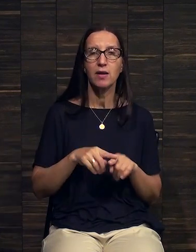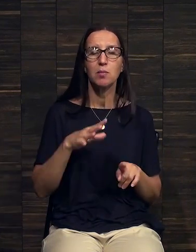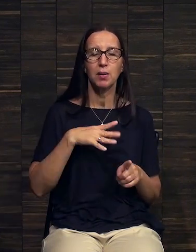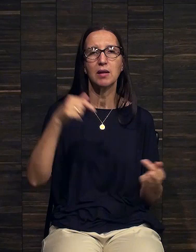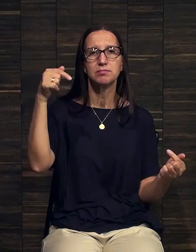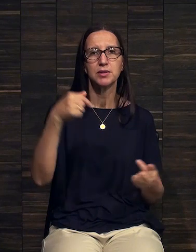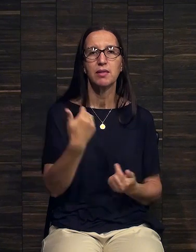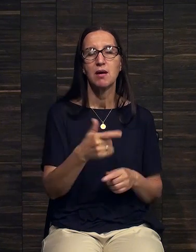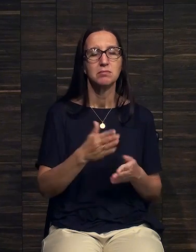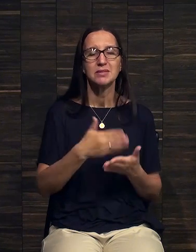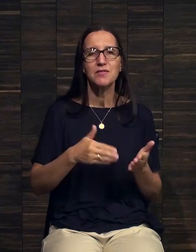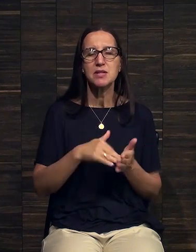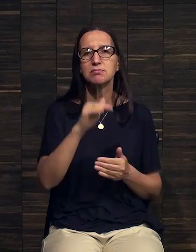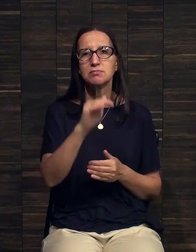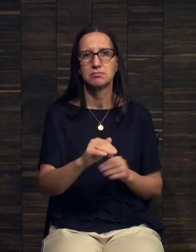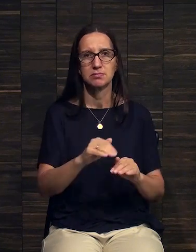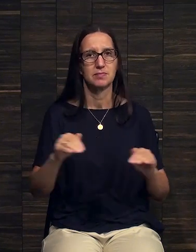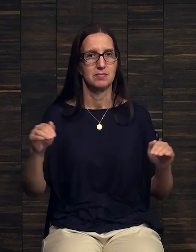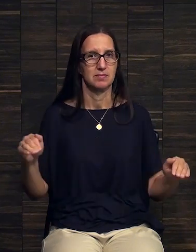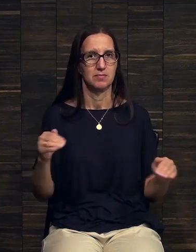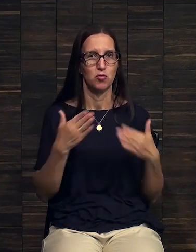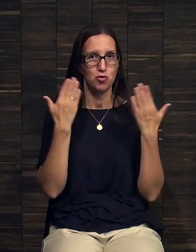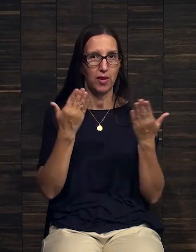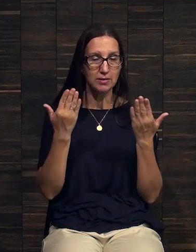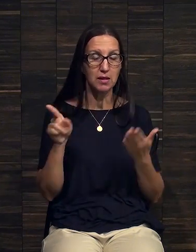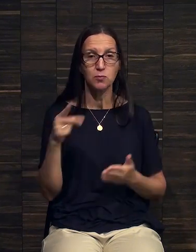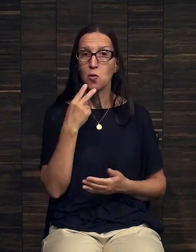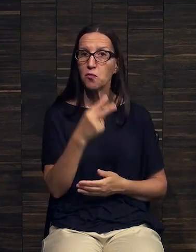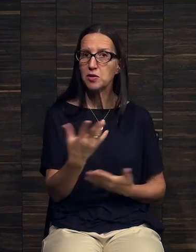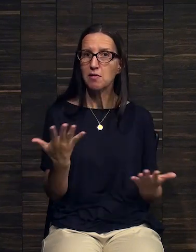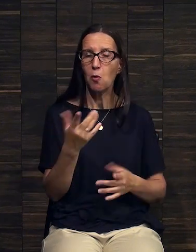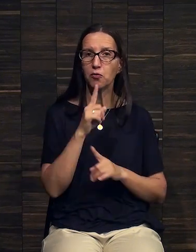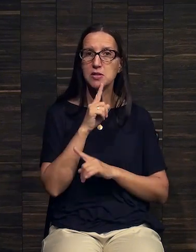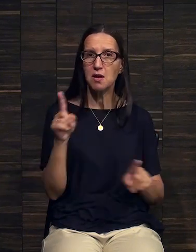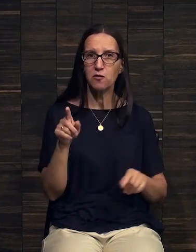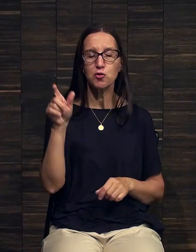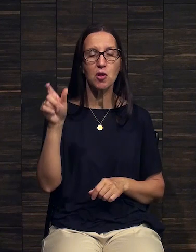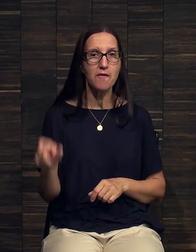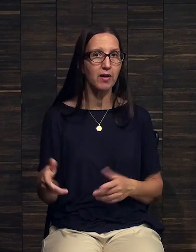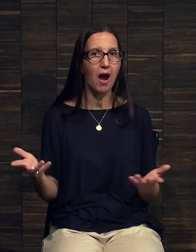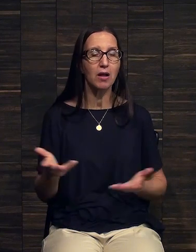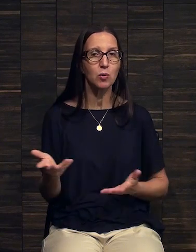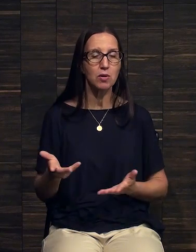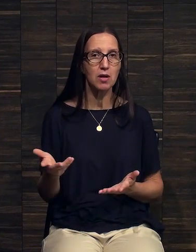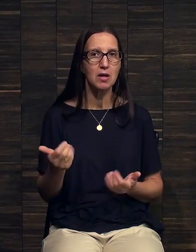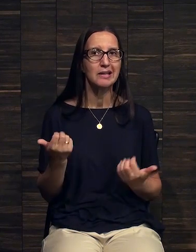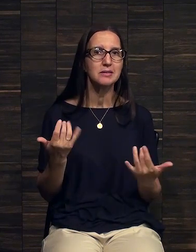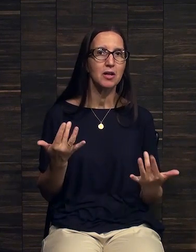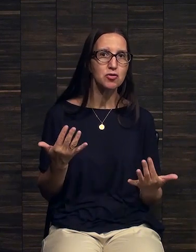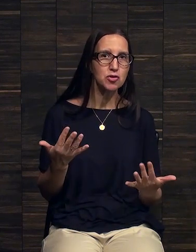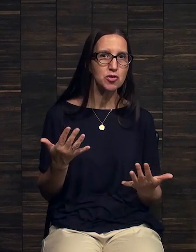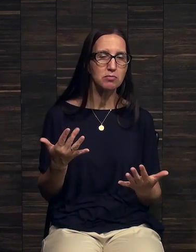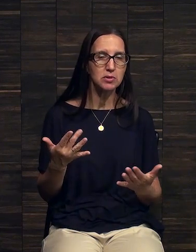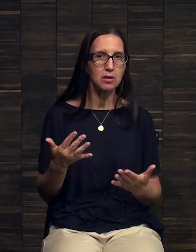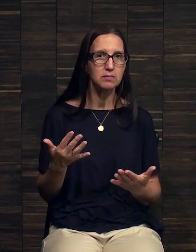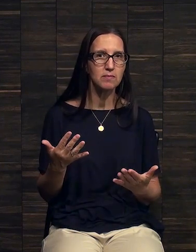parents, and because we're focusing on the younger audience, and they saw very strange man